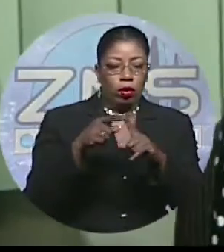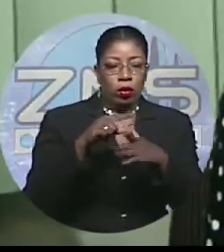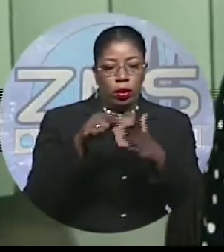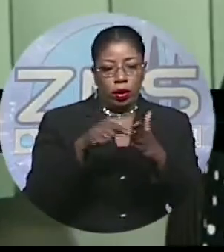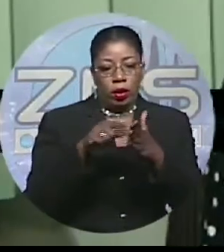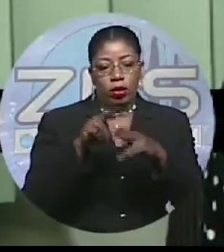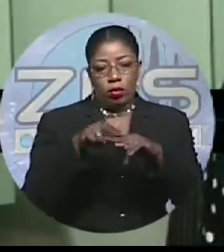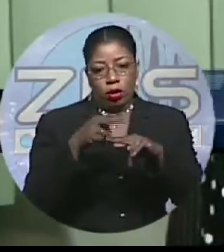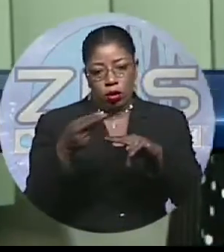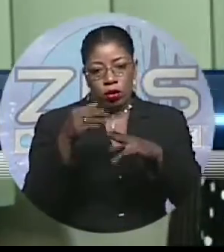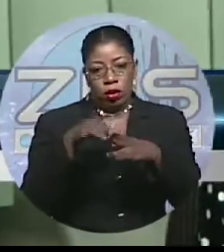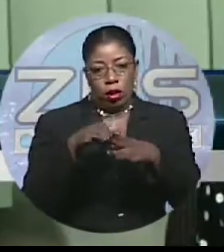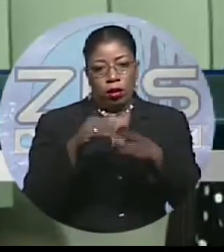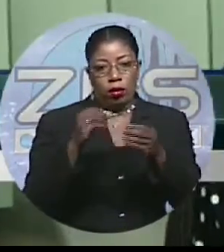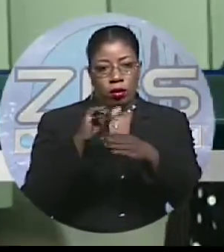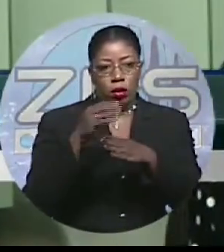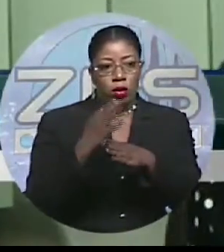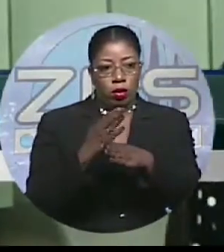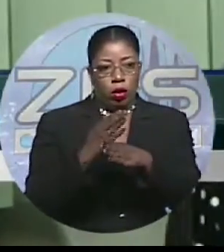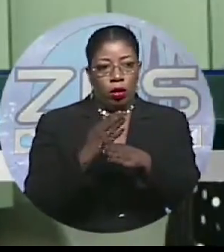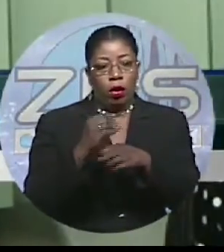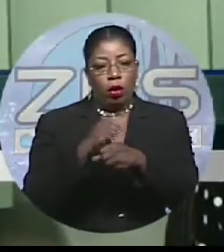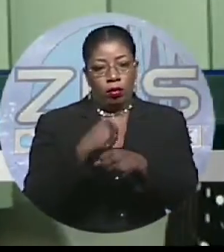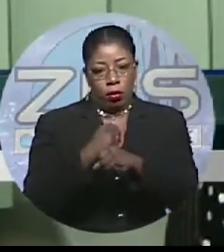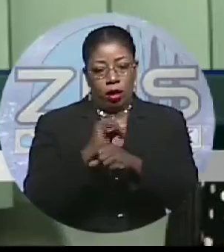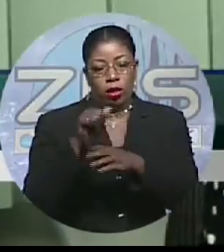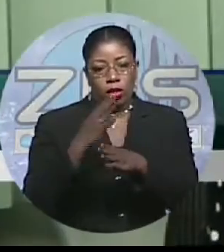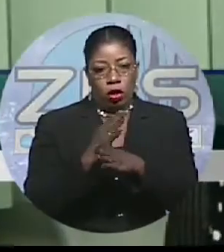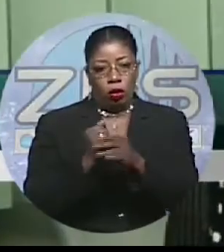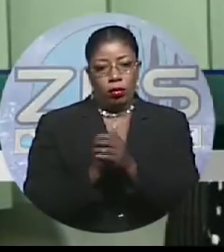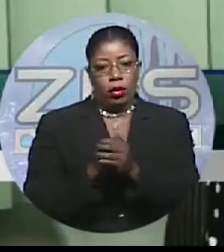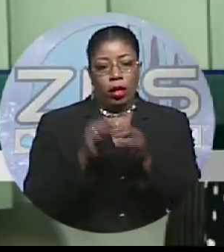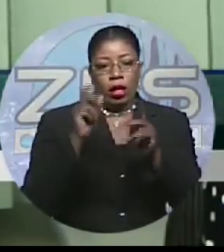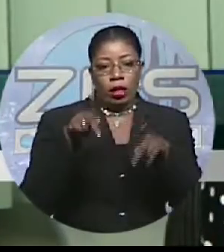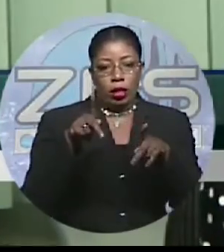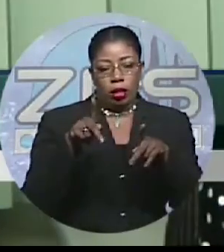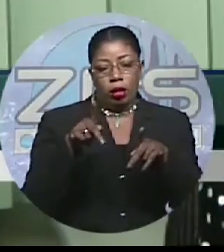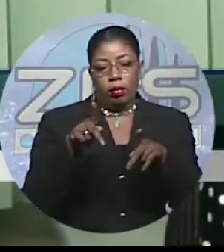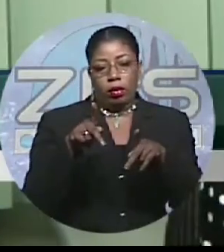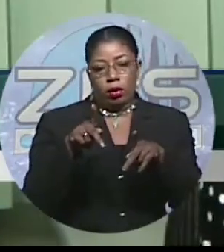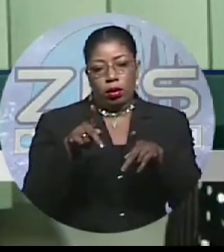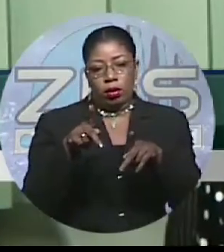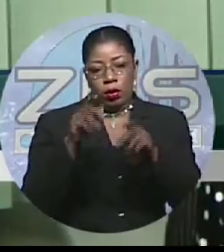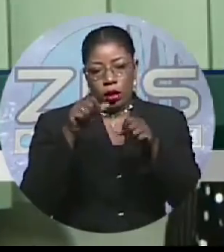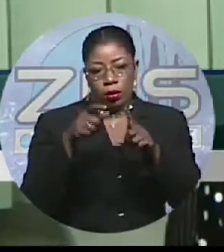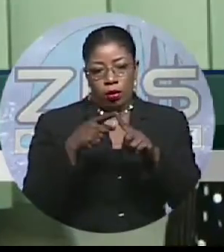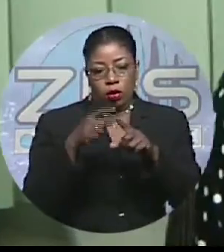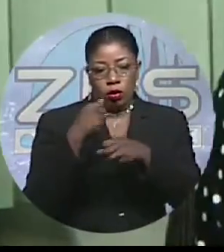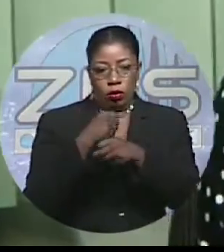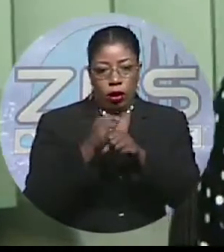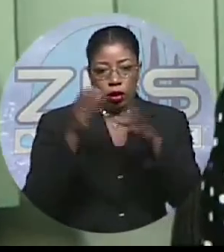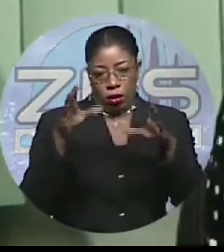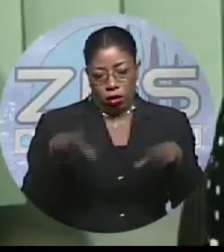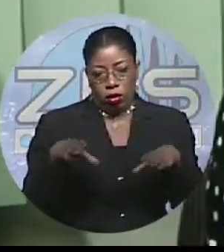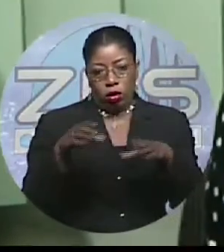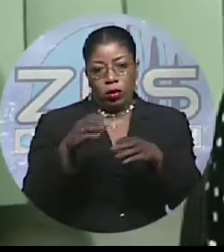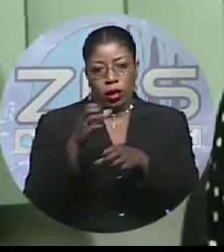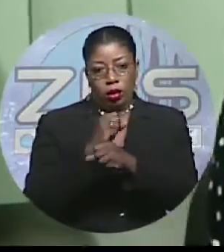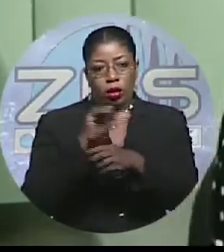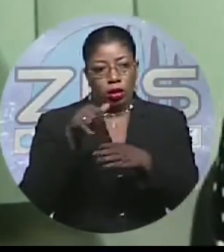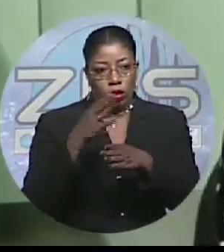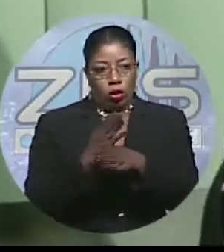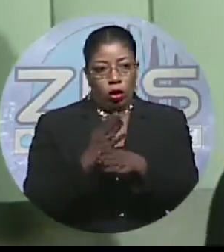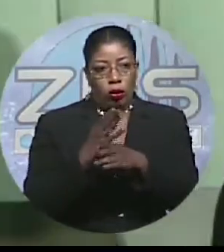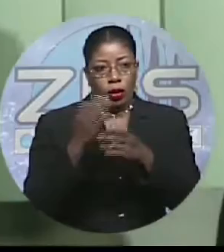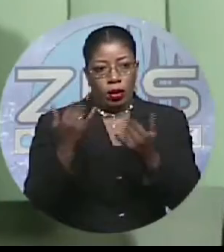who would have been engaged in making costumes and doing other preparatory work. Now, we are quite aware that